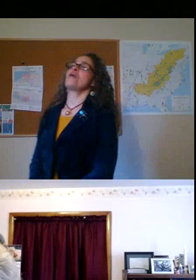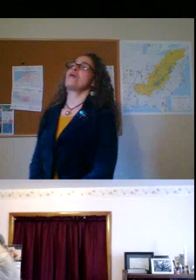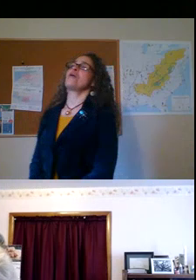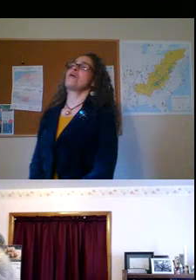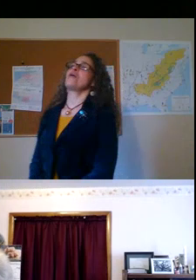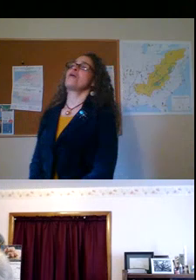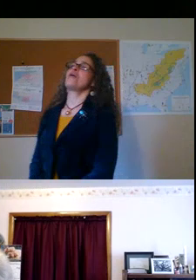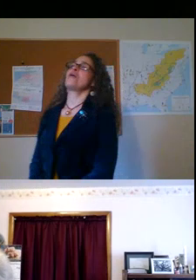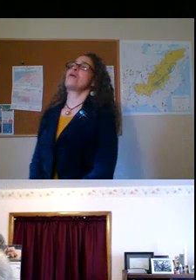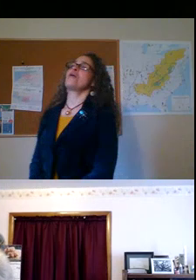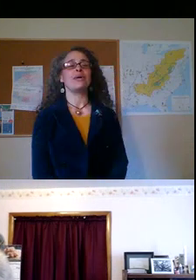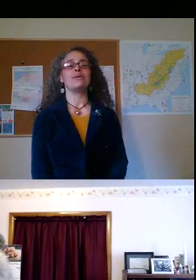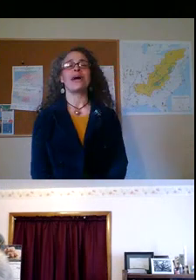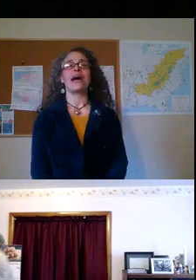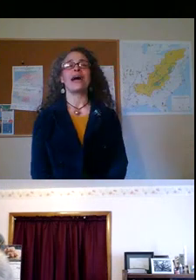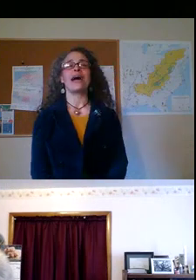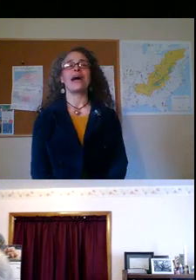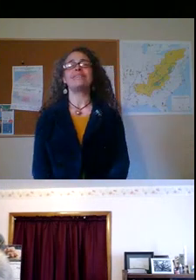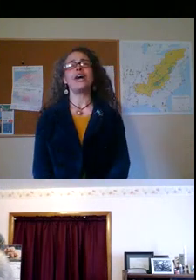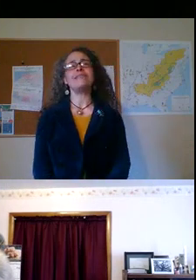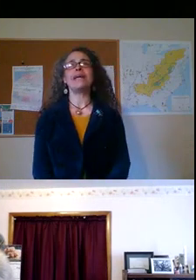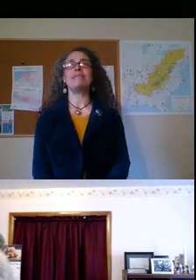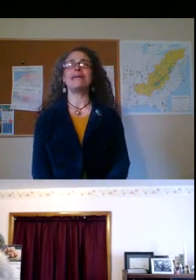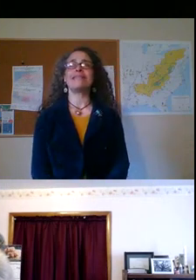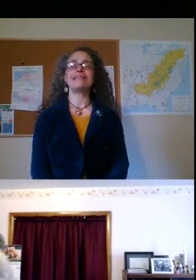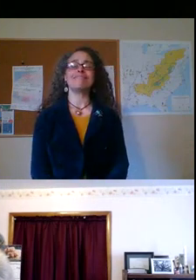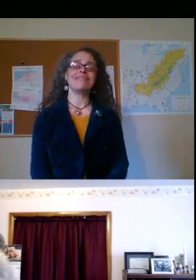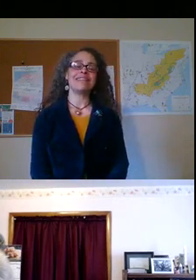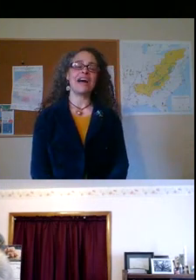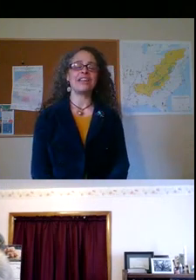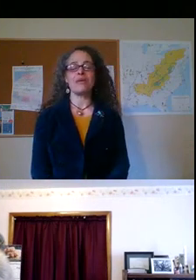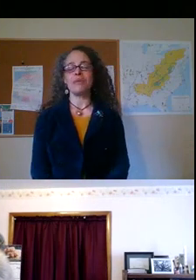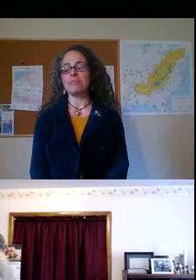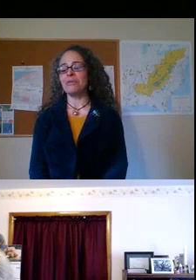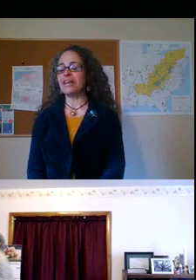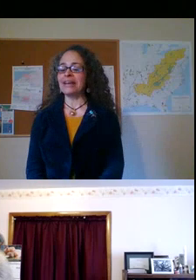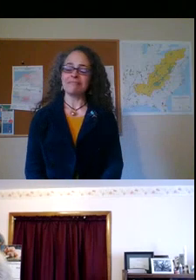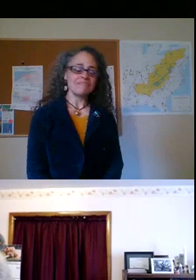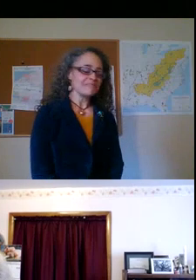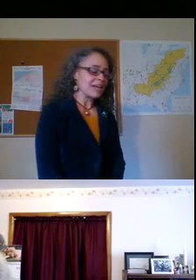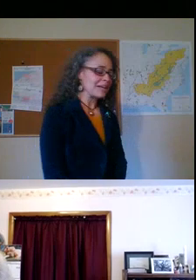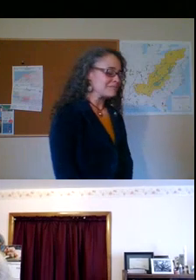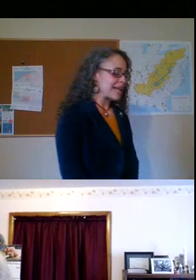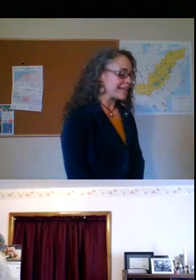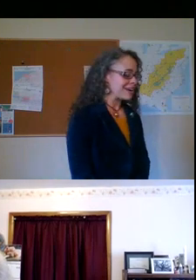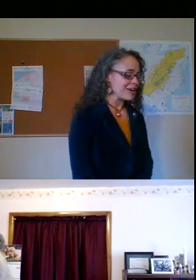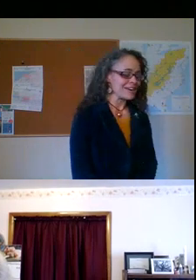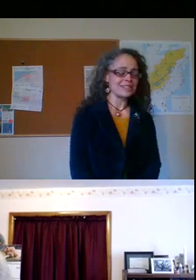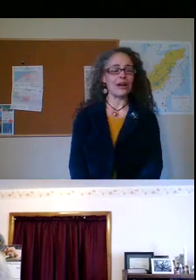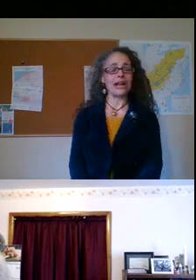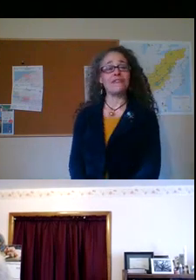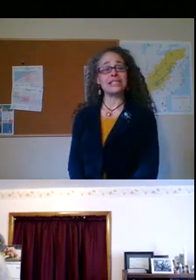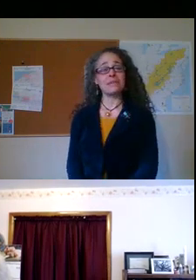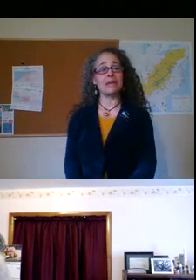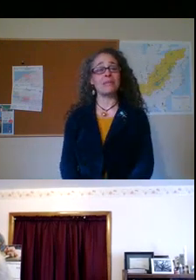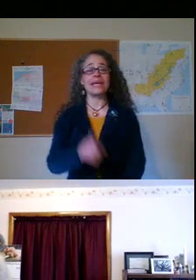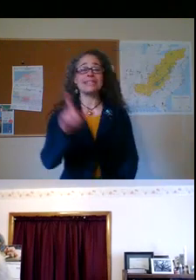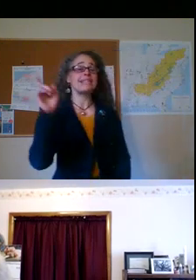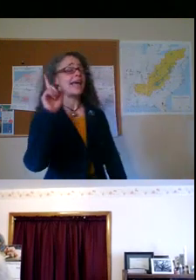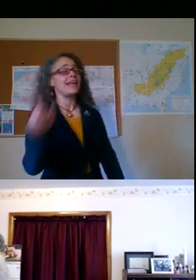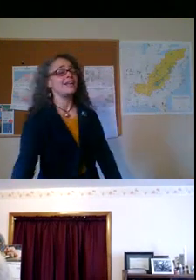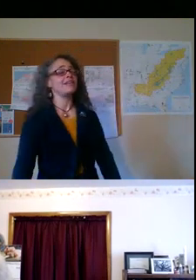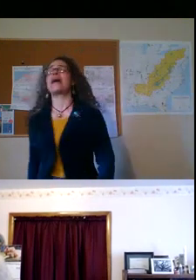arts organization and you know that, well, art maybe like not a lot of people think that art is a great